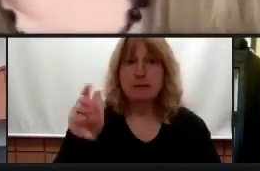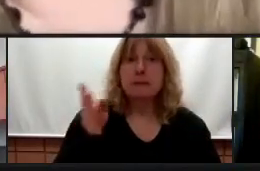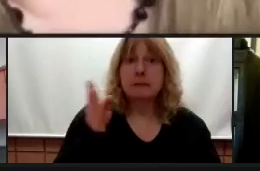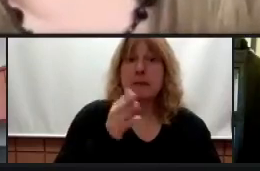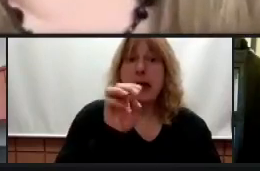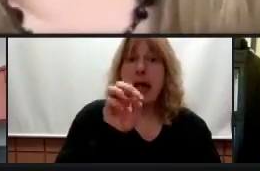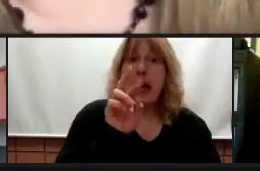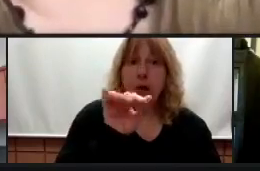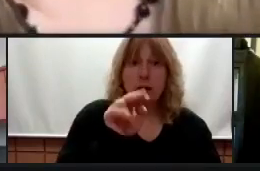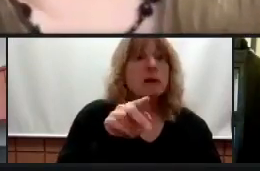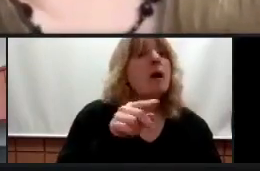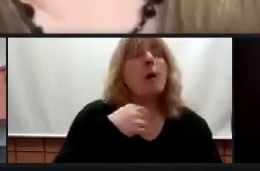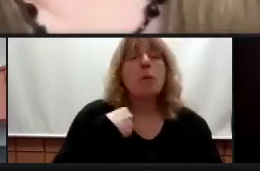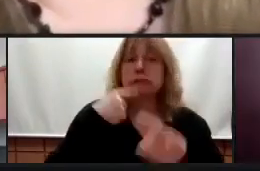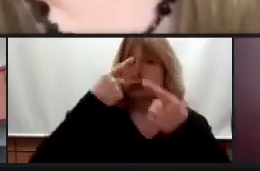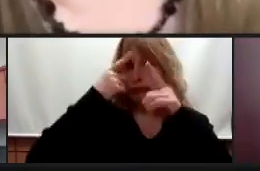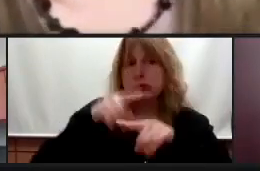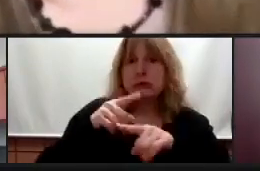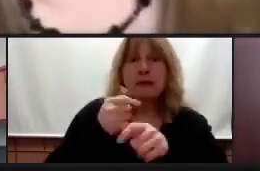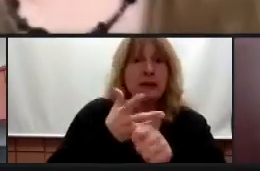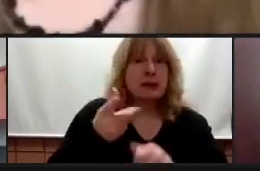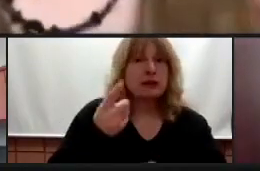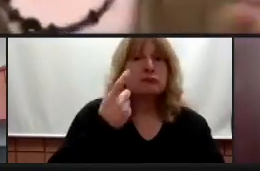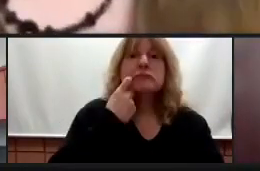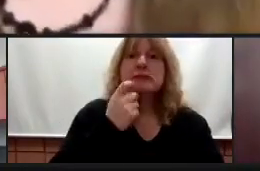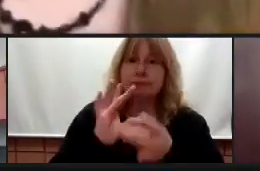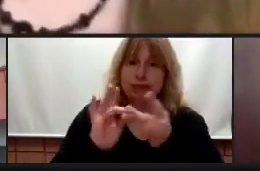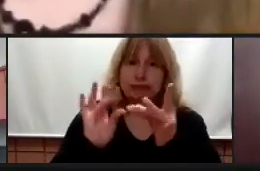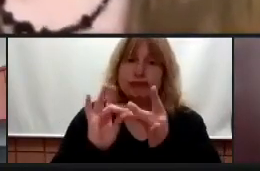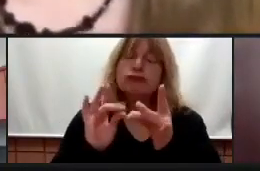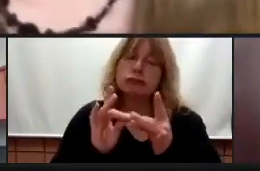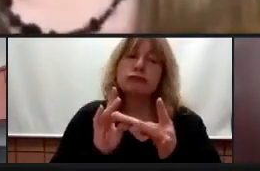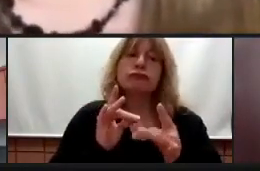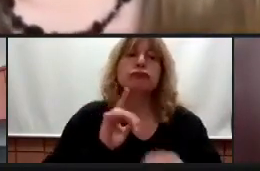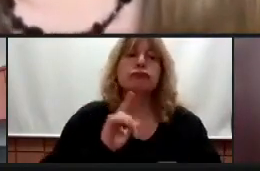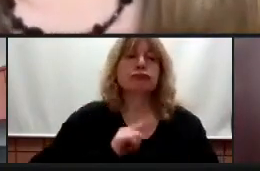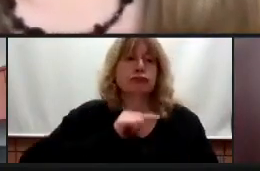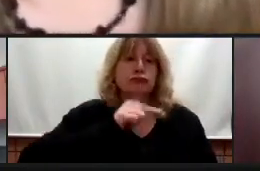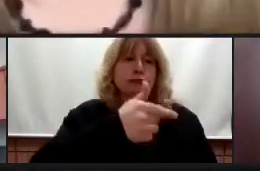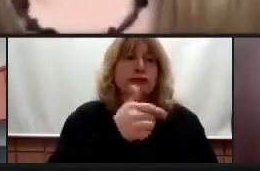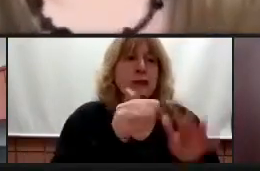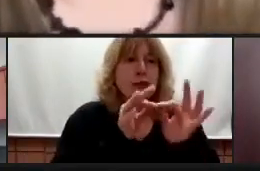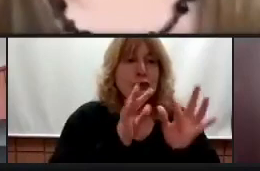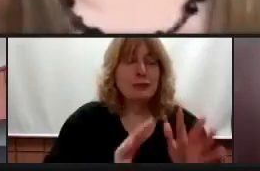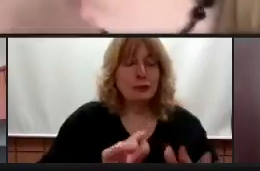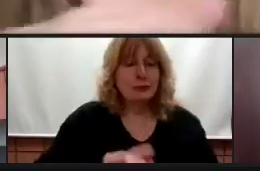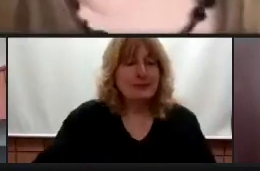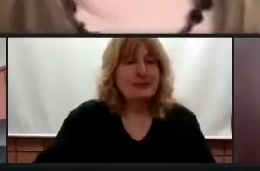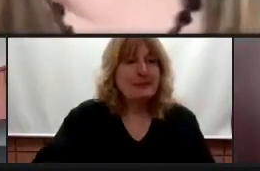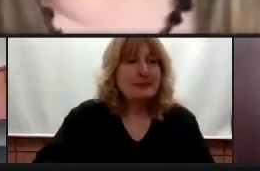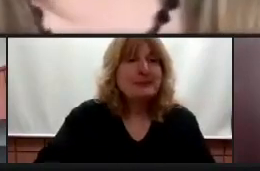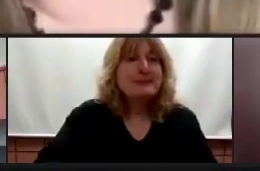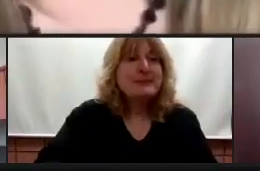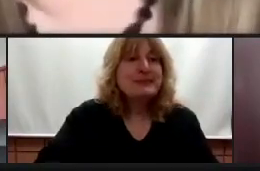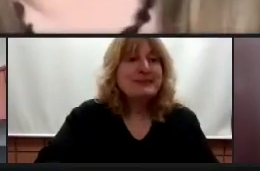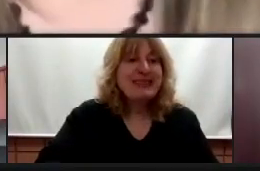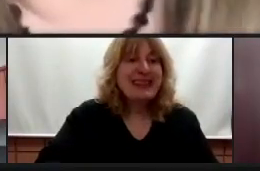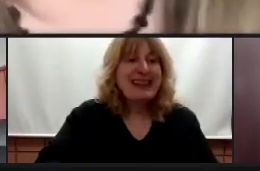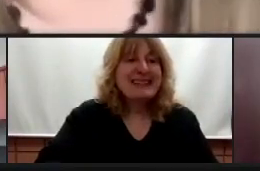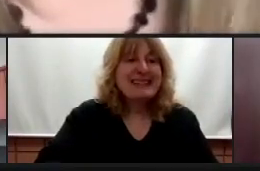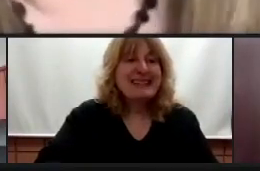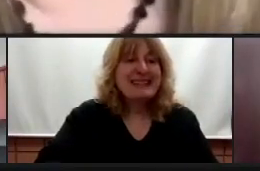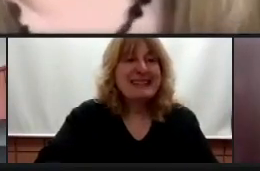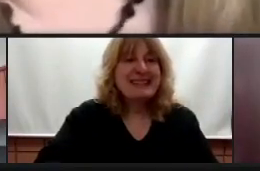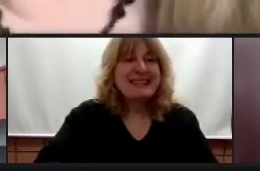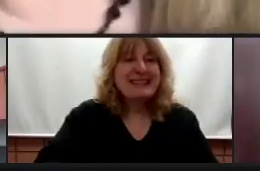with everything Irenetta said. I think that it can't be emphasized enough. And it's interesting how you guys have planned this